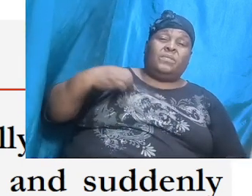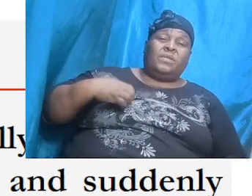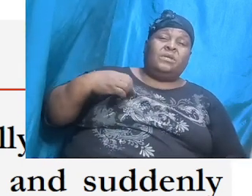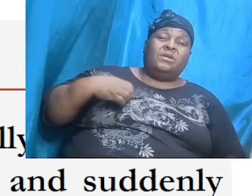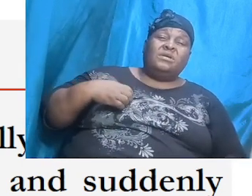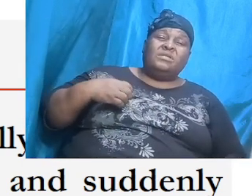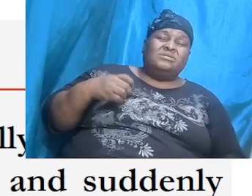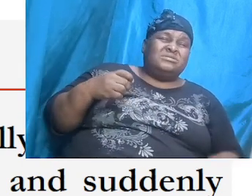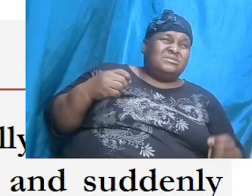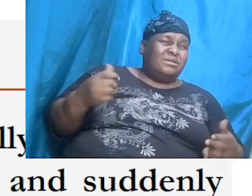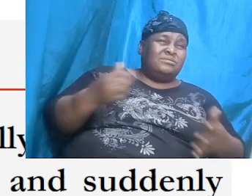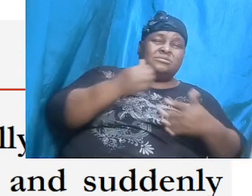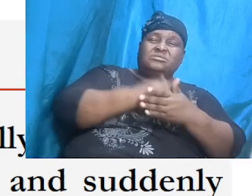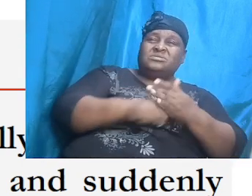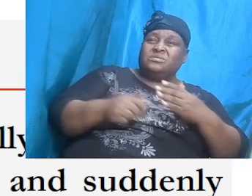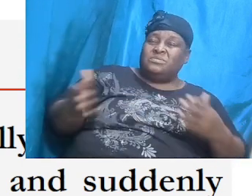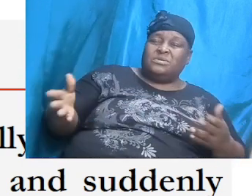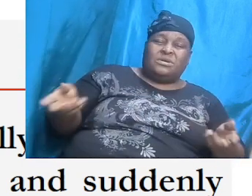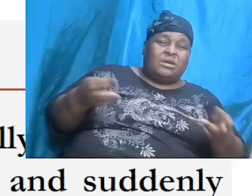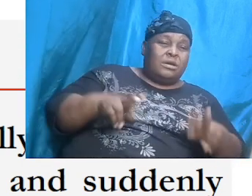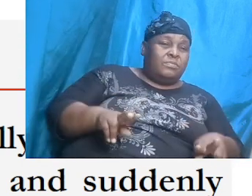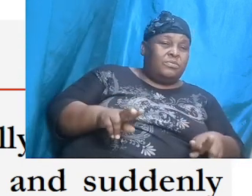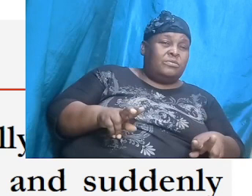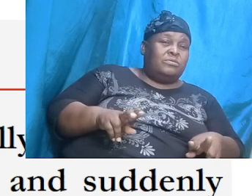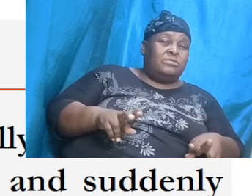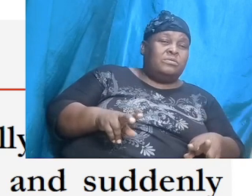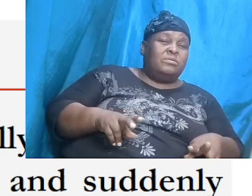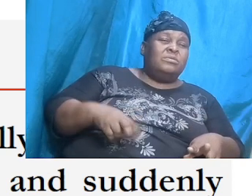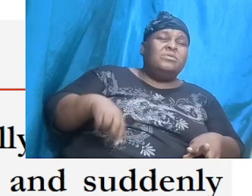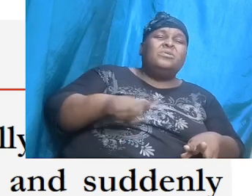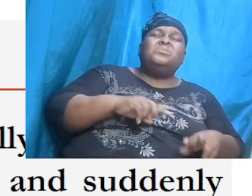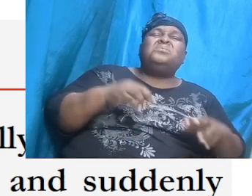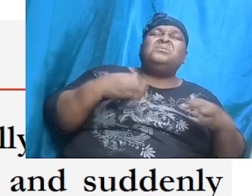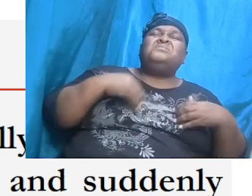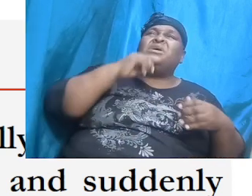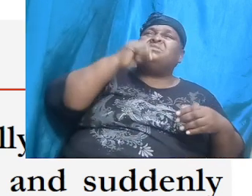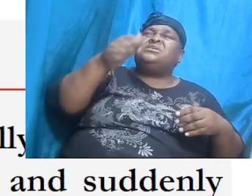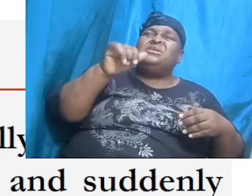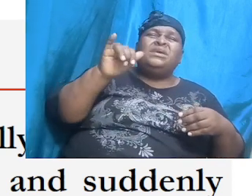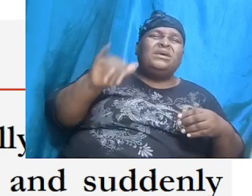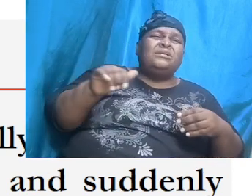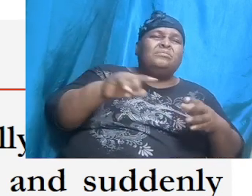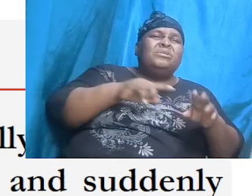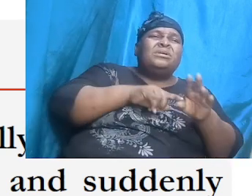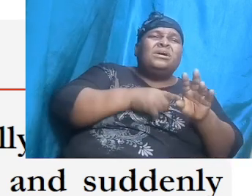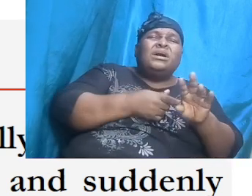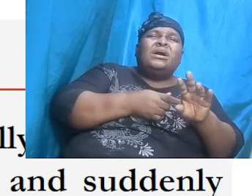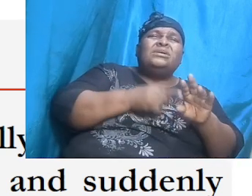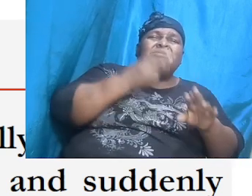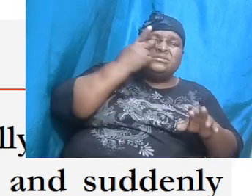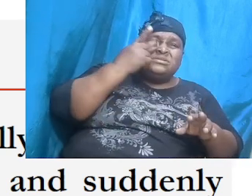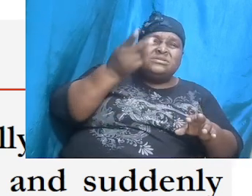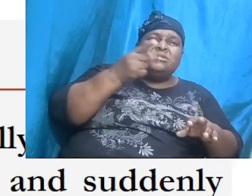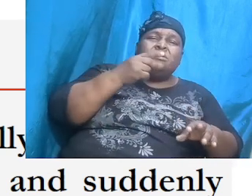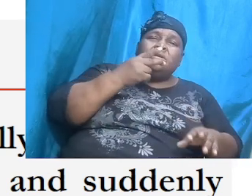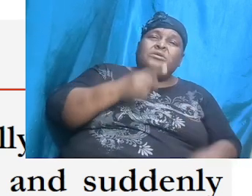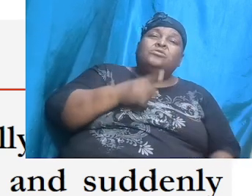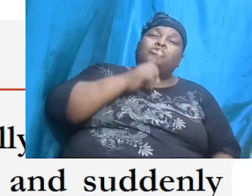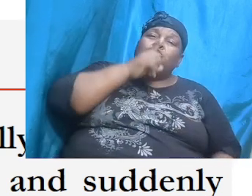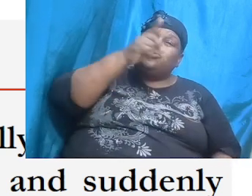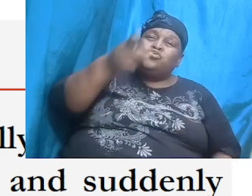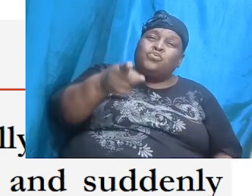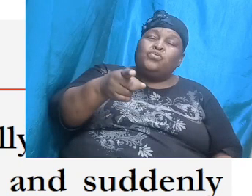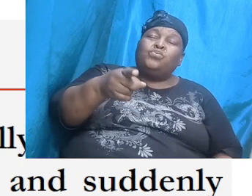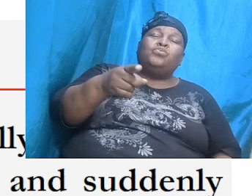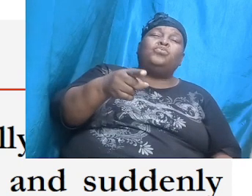tell you, brethren, we have not yet begun to see, amen, the true reflection of the Shekinah of